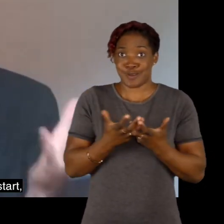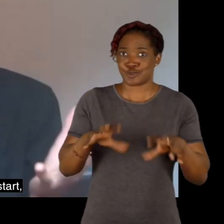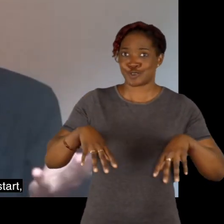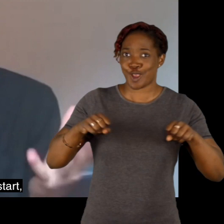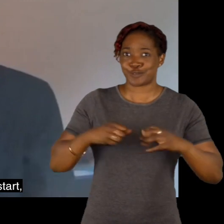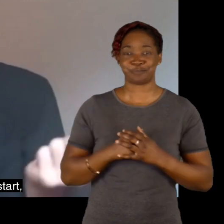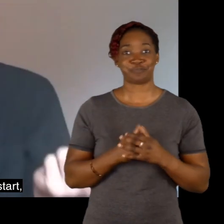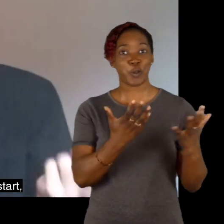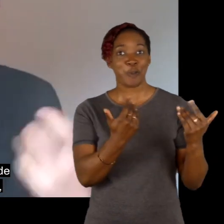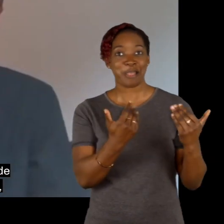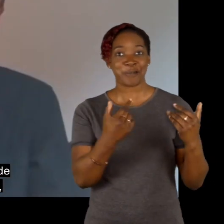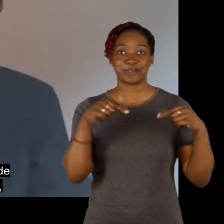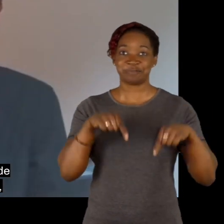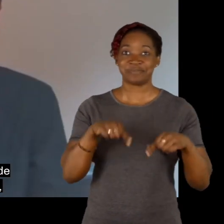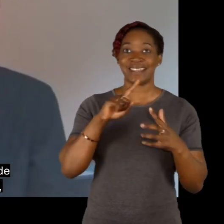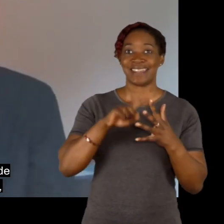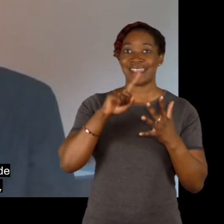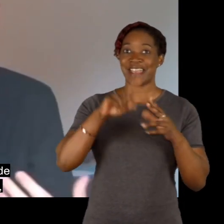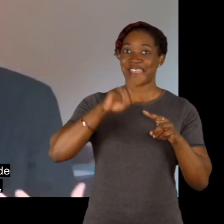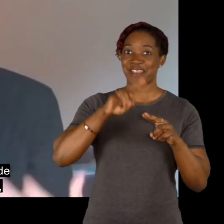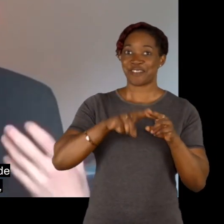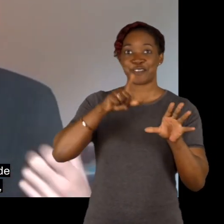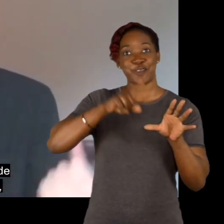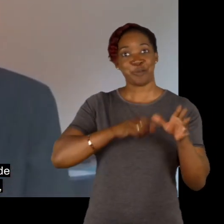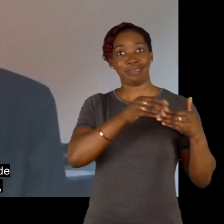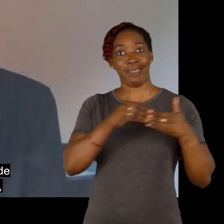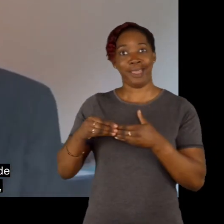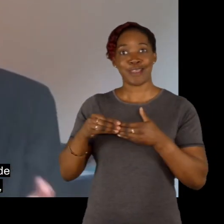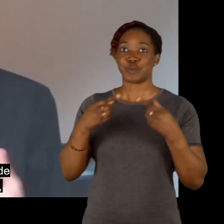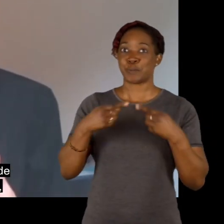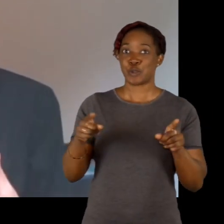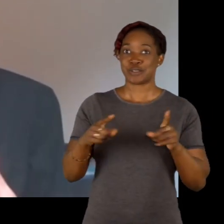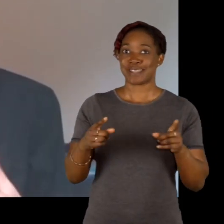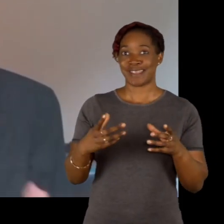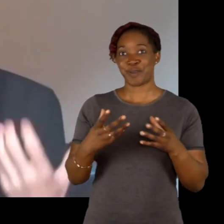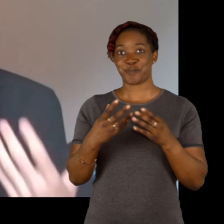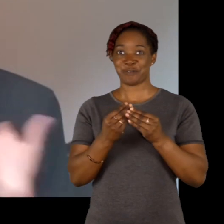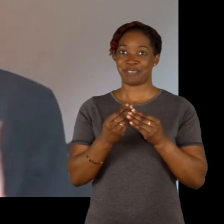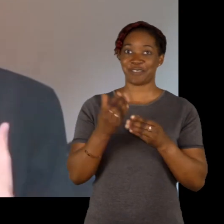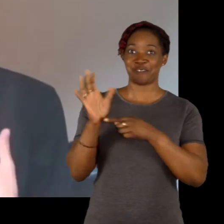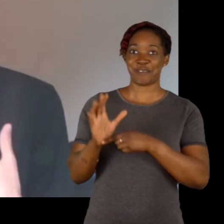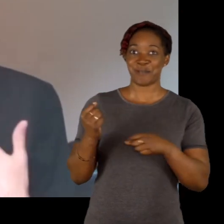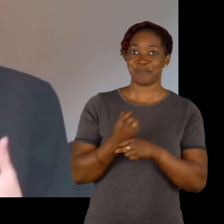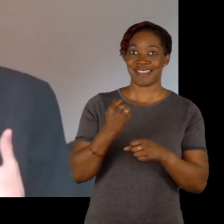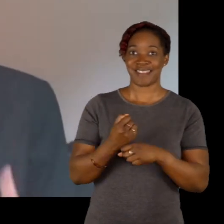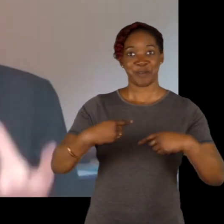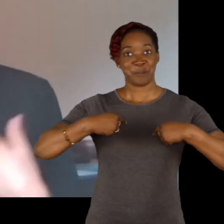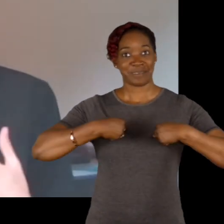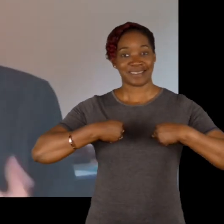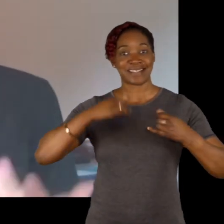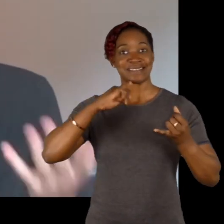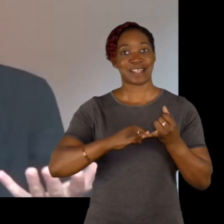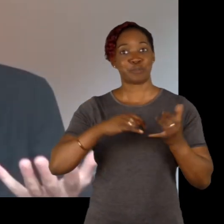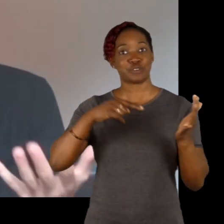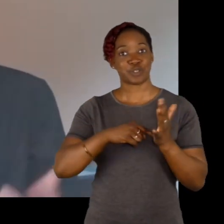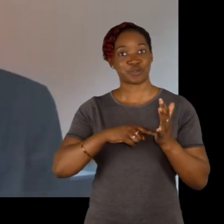where to start. Welcome to EIFF Youth's Guide to Film Music for Filmmakers, with your own personal composer to guide you,